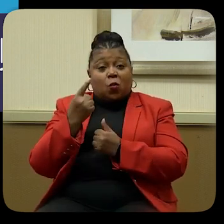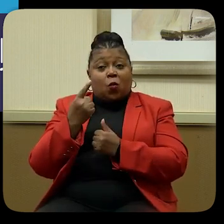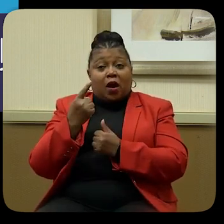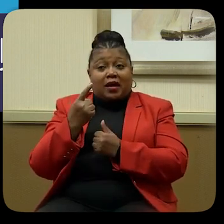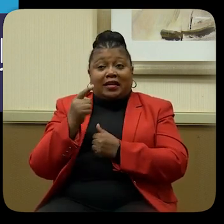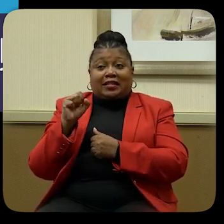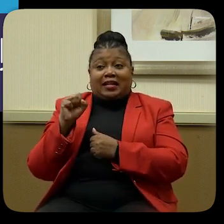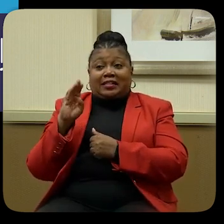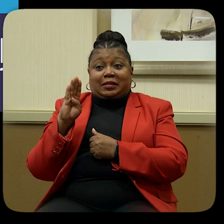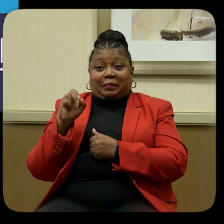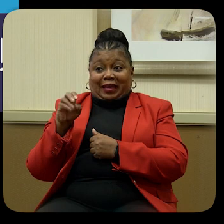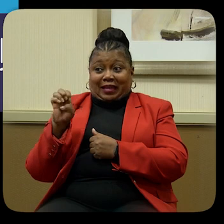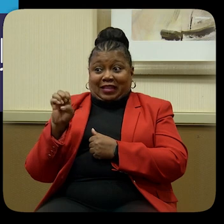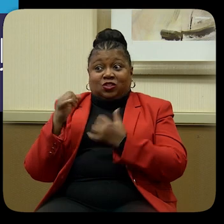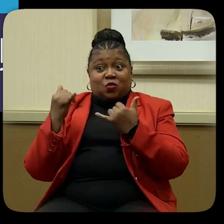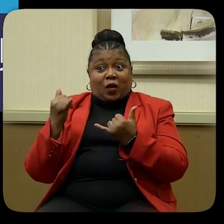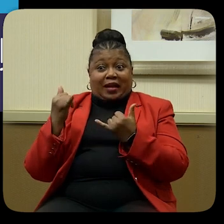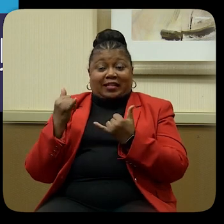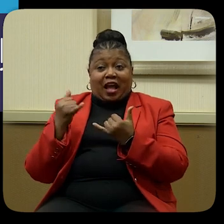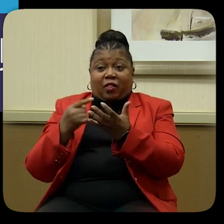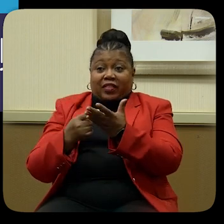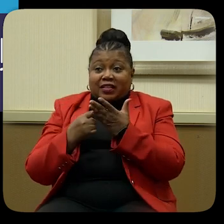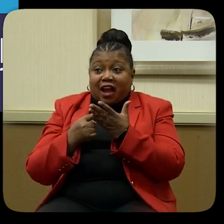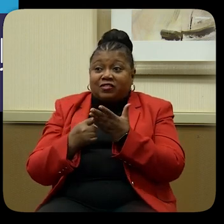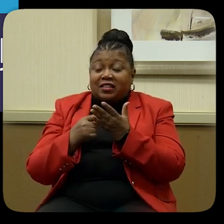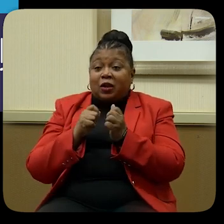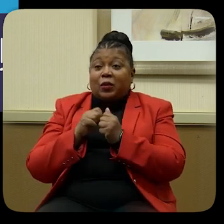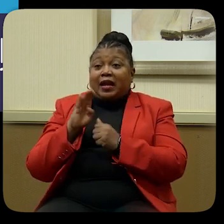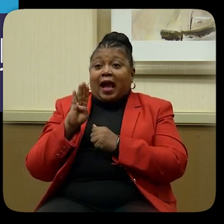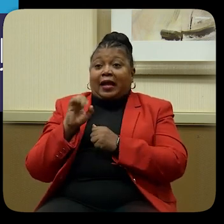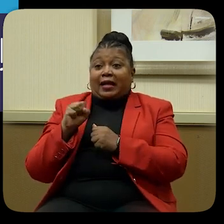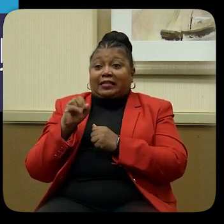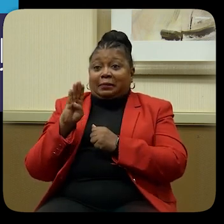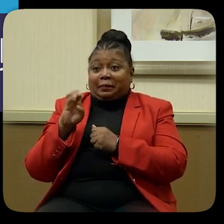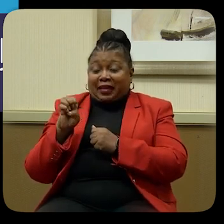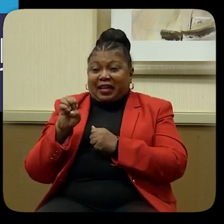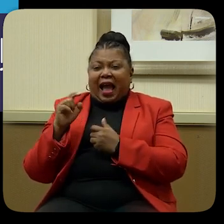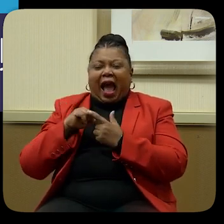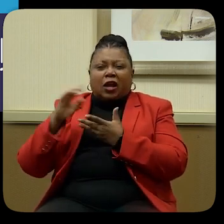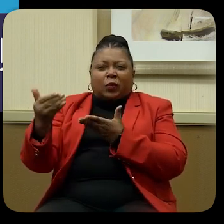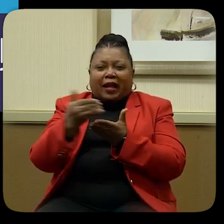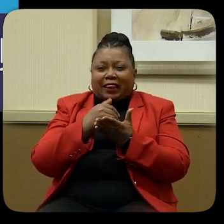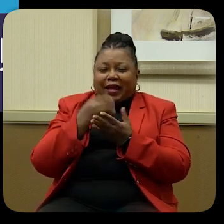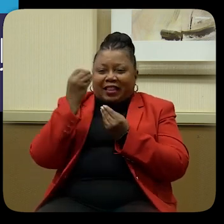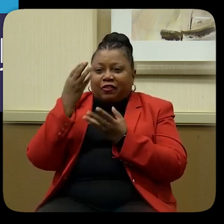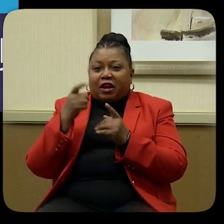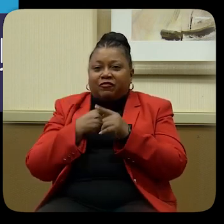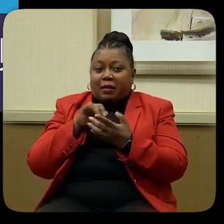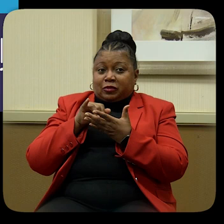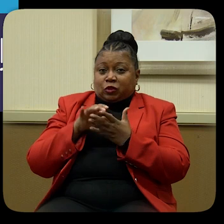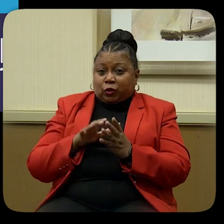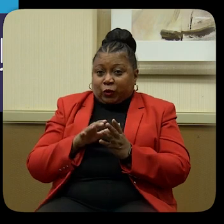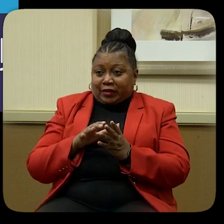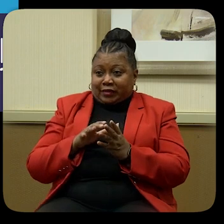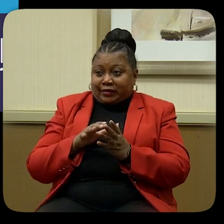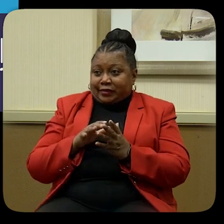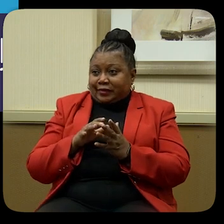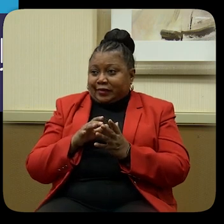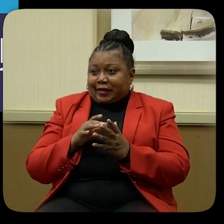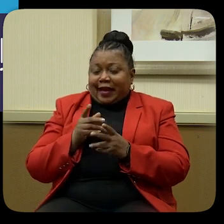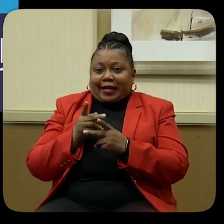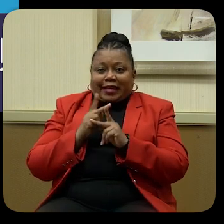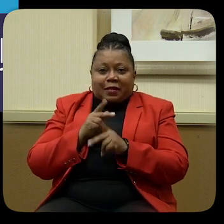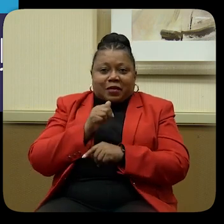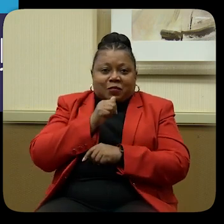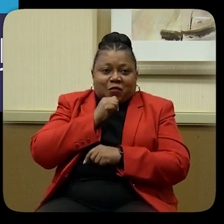is ISB. So right now the conversations with ISB is how do we collect this information from students, keep